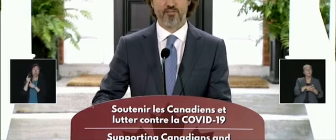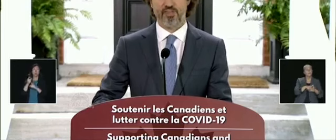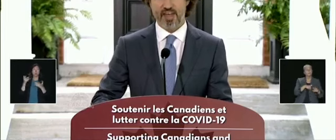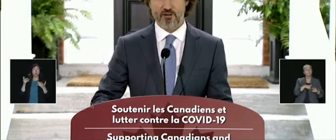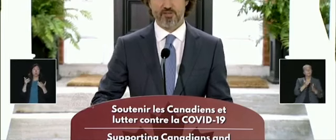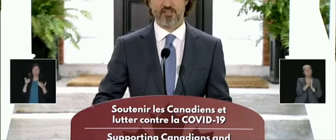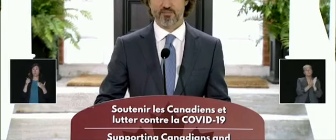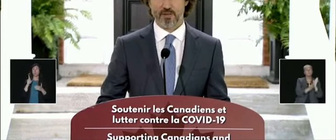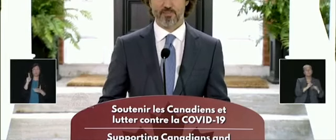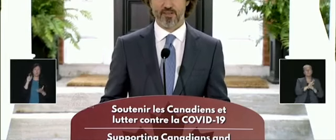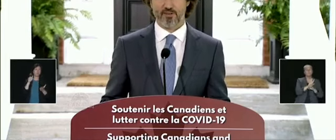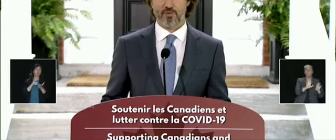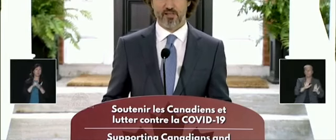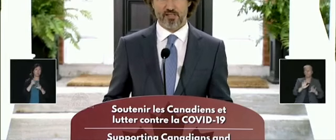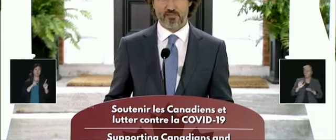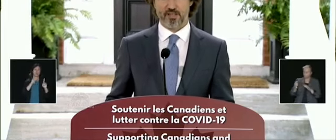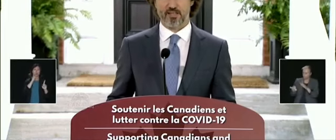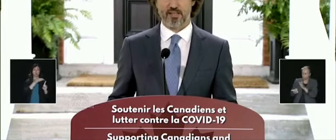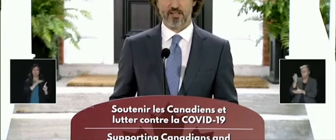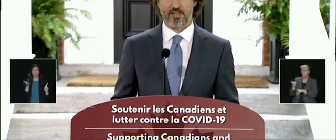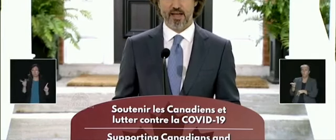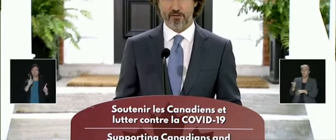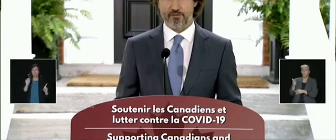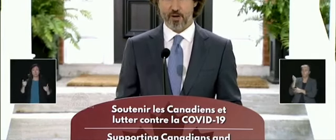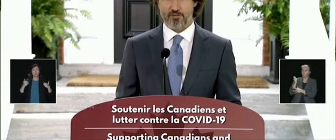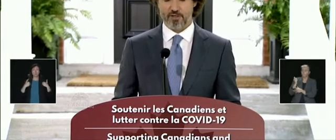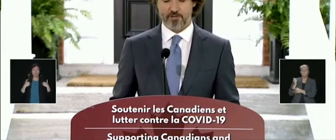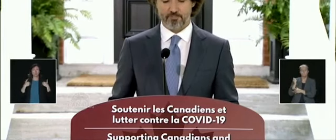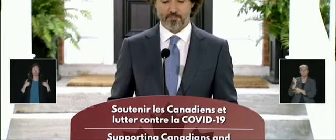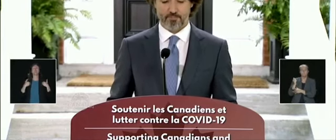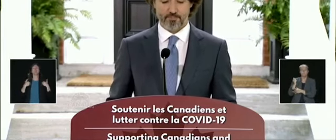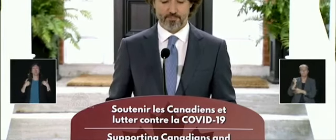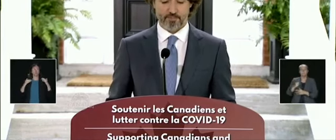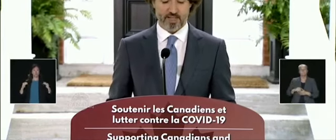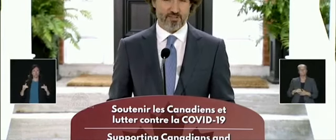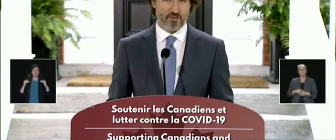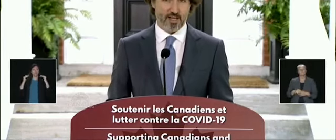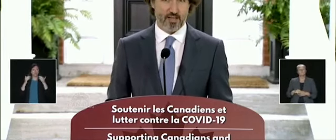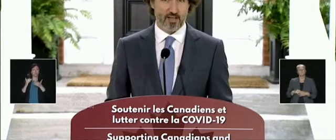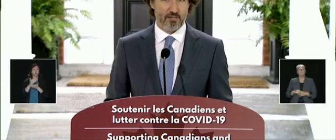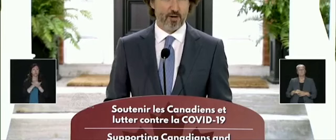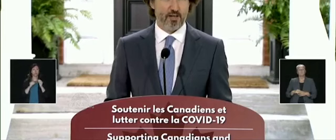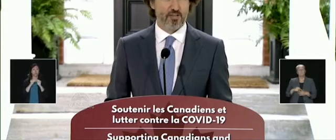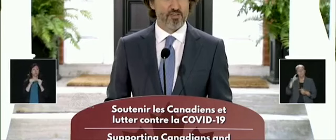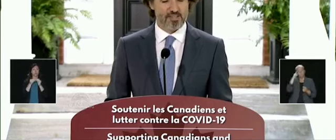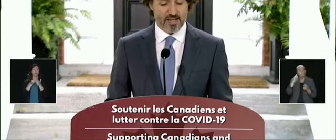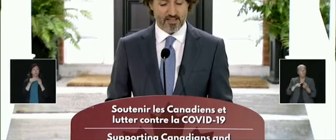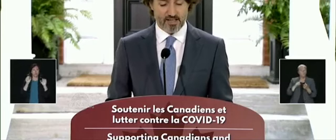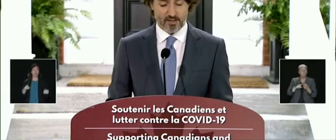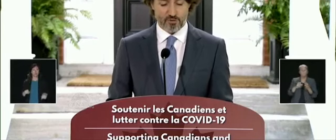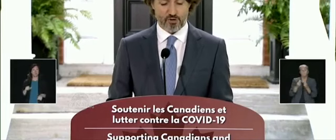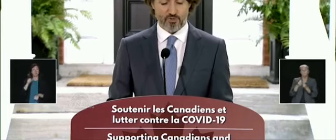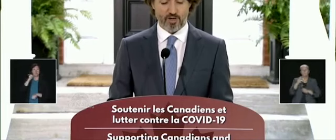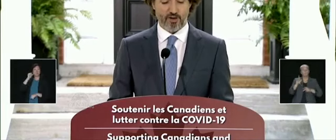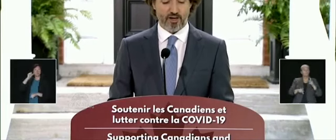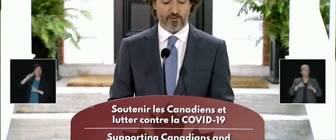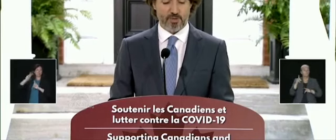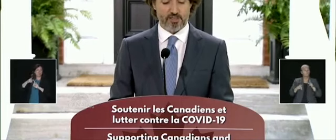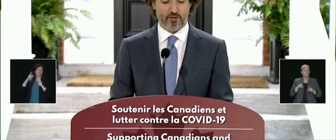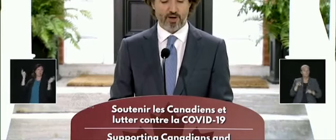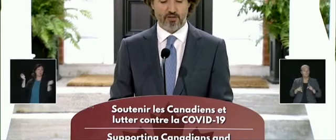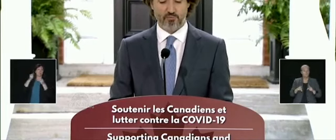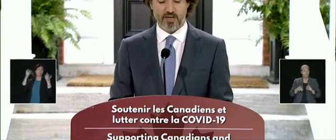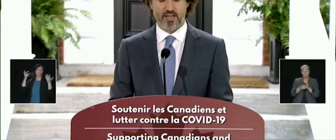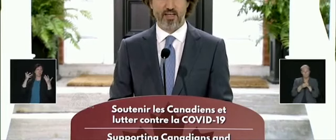hundreds of thousands of people living with a disability out of poverty. Yesterday marked the second anniversary of our